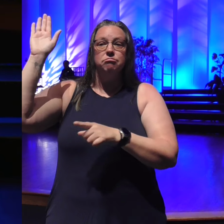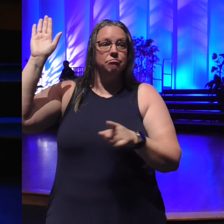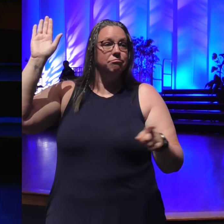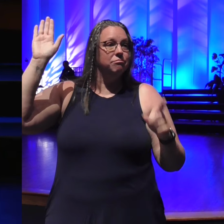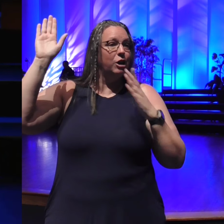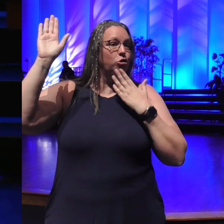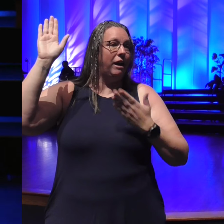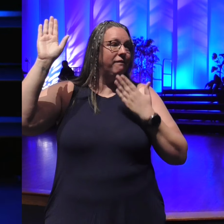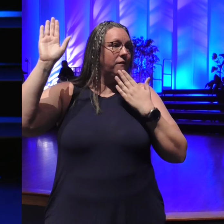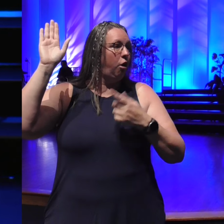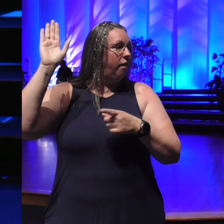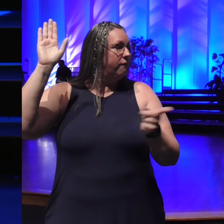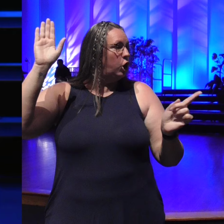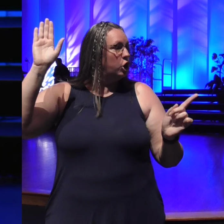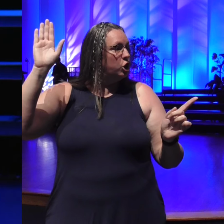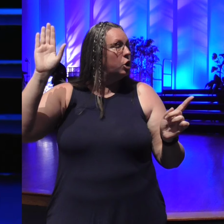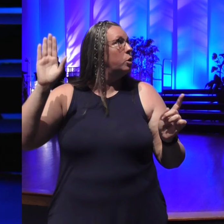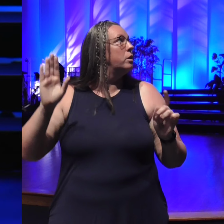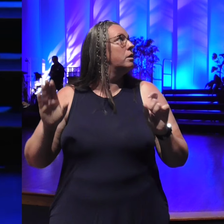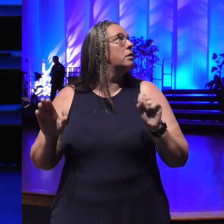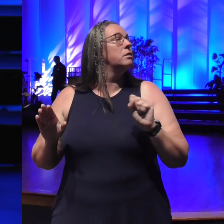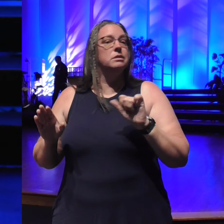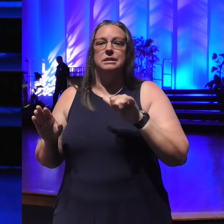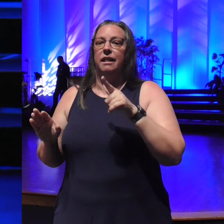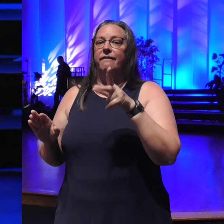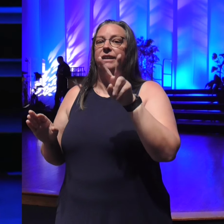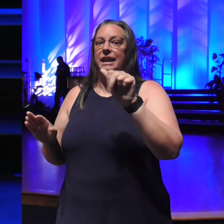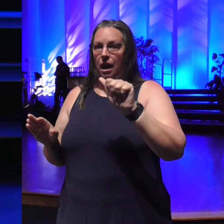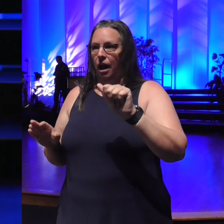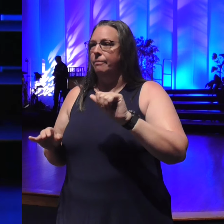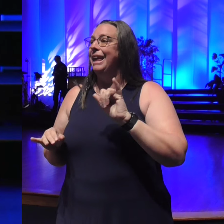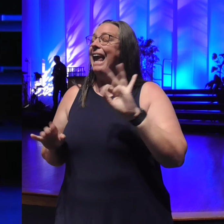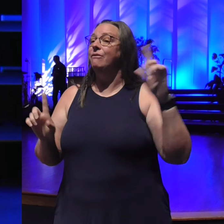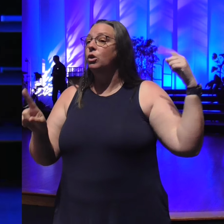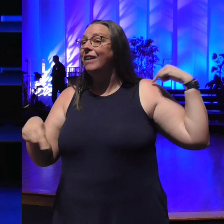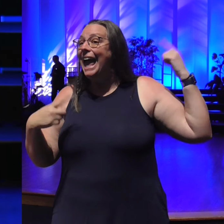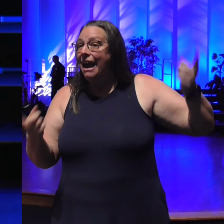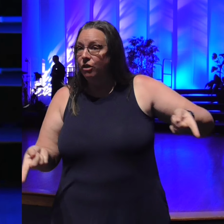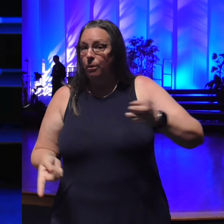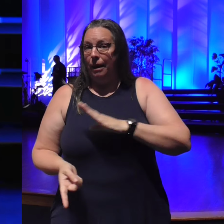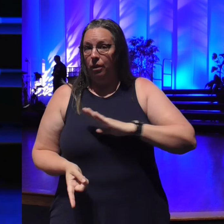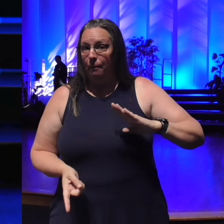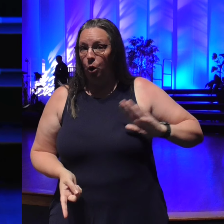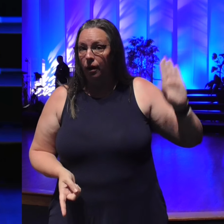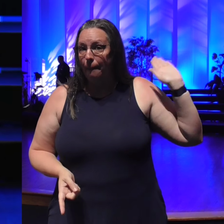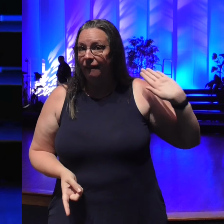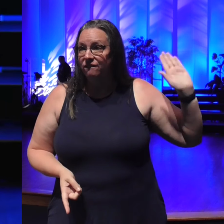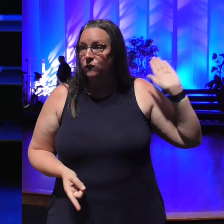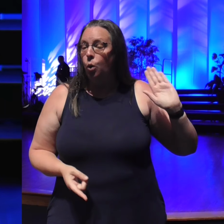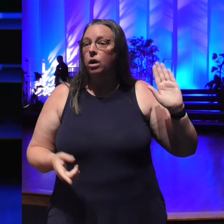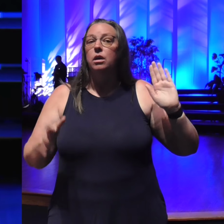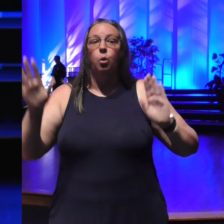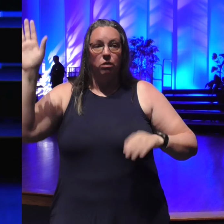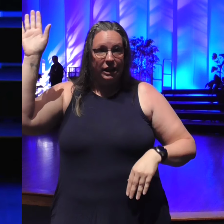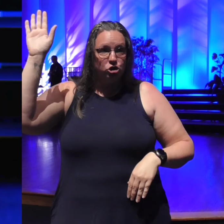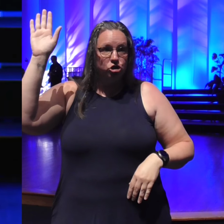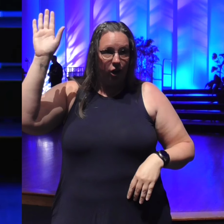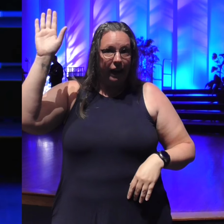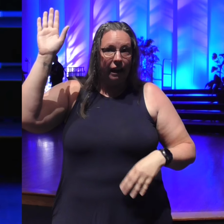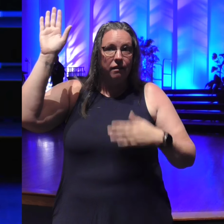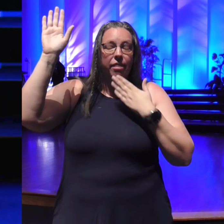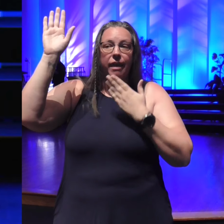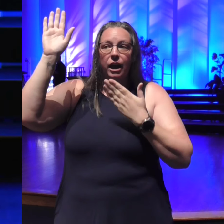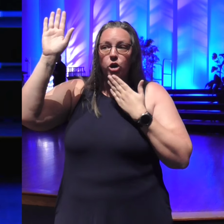you. Sylvia, Kumar, so grateful. And if you've ever been a member of our Board of Trustees, thank you for your leadership of the church. Will you just raise your